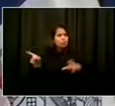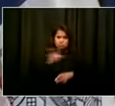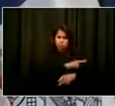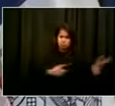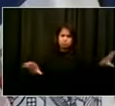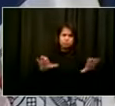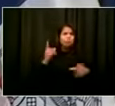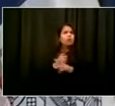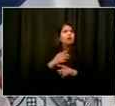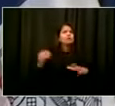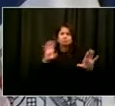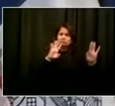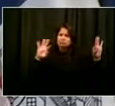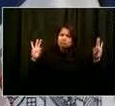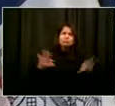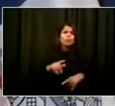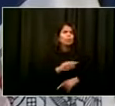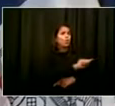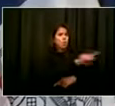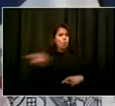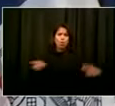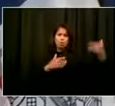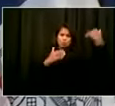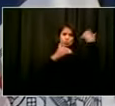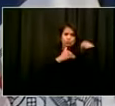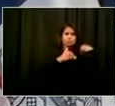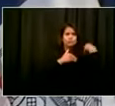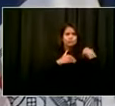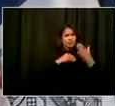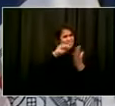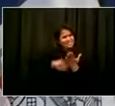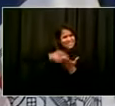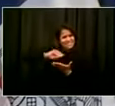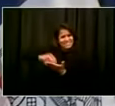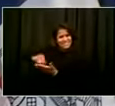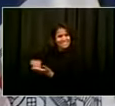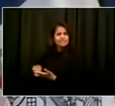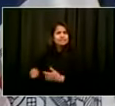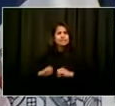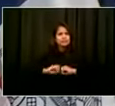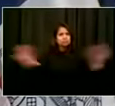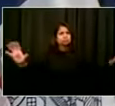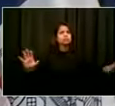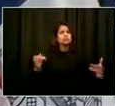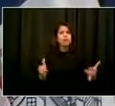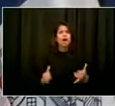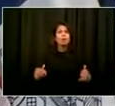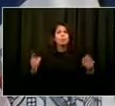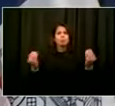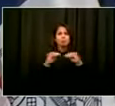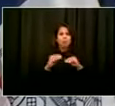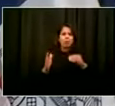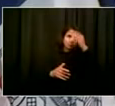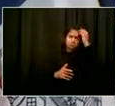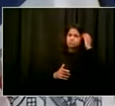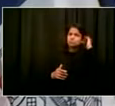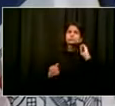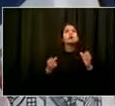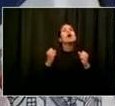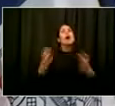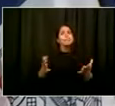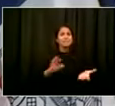census now is going to give us a much greater sense, a much greater ability to get our fair share. And this is what the census was always